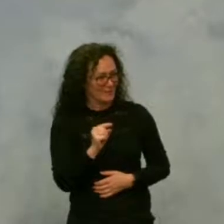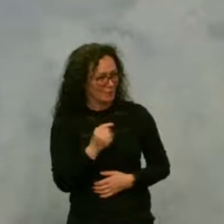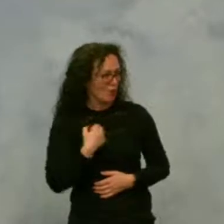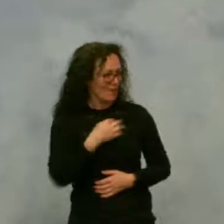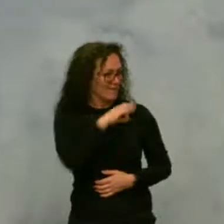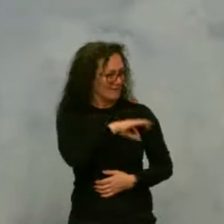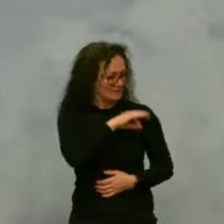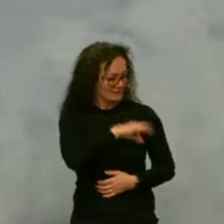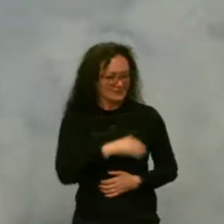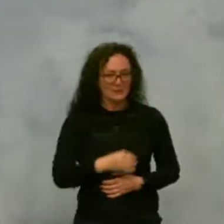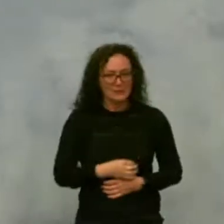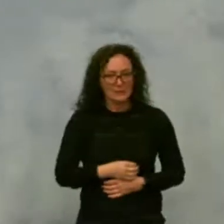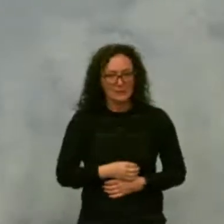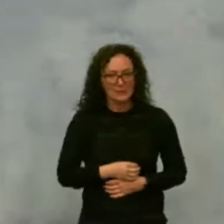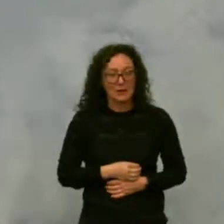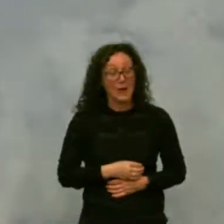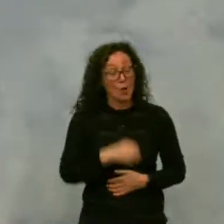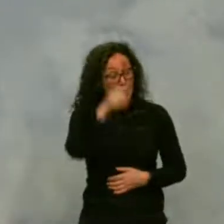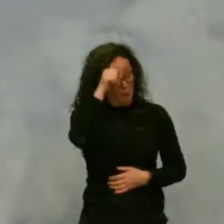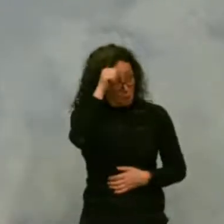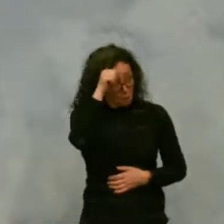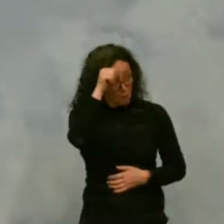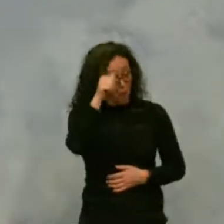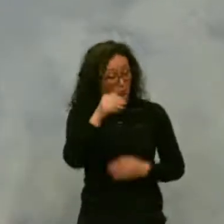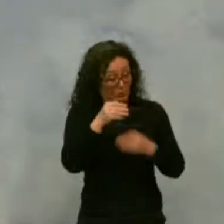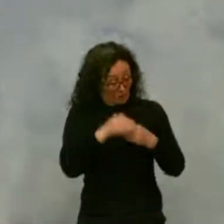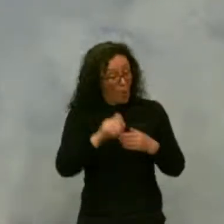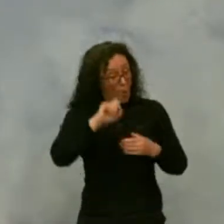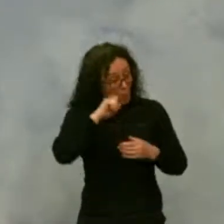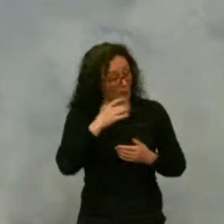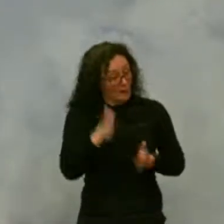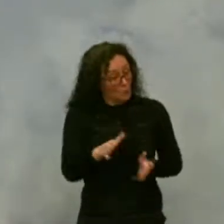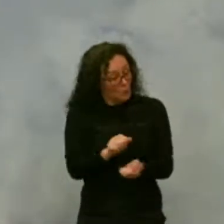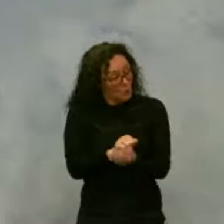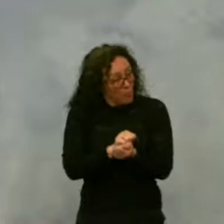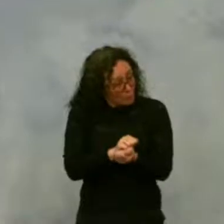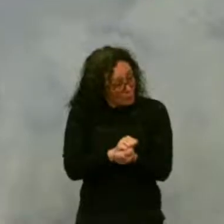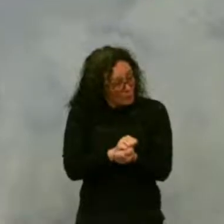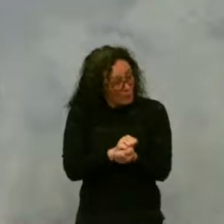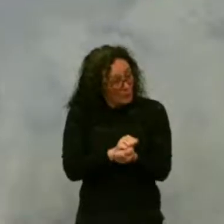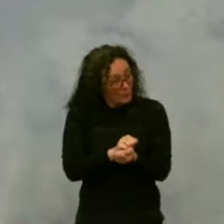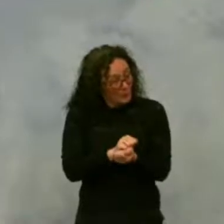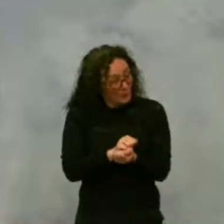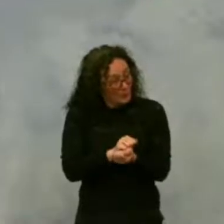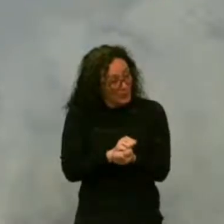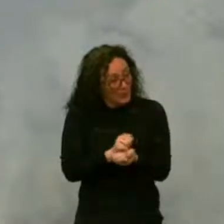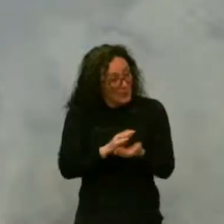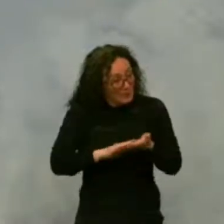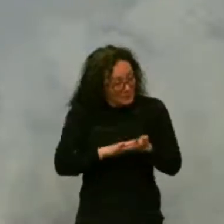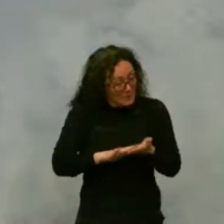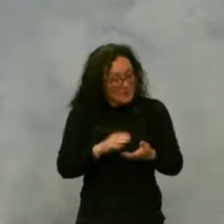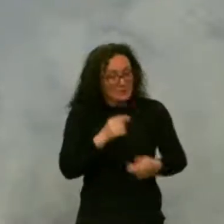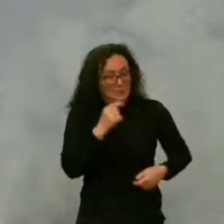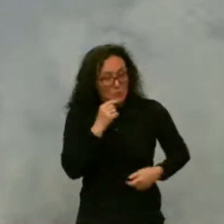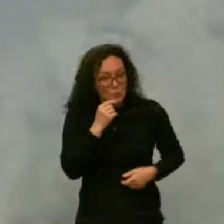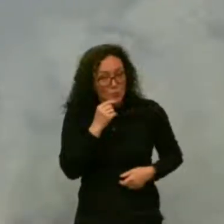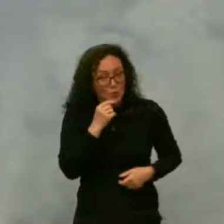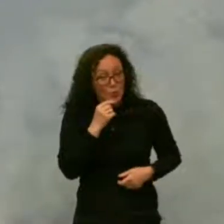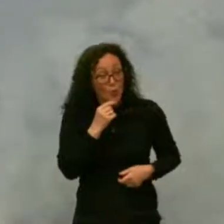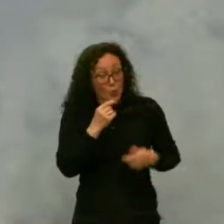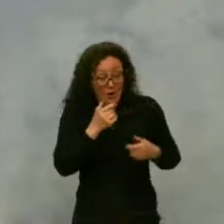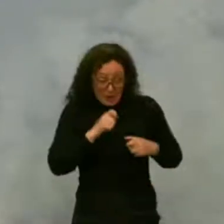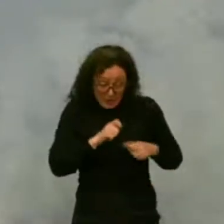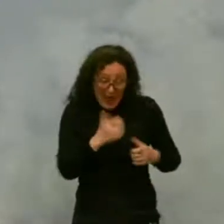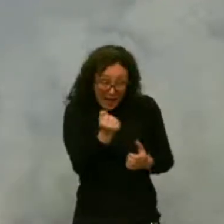taken some of the borrowing that we know that we will need at that point in time. So we're still in a position where we have borrowing still to